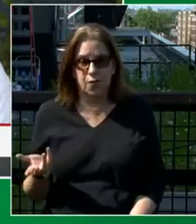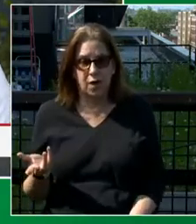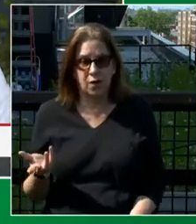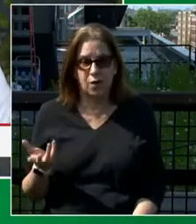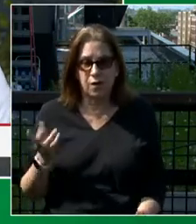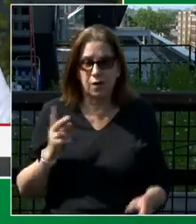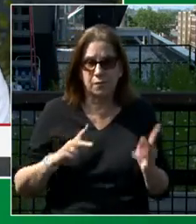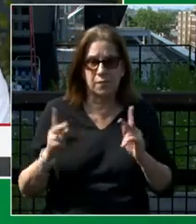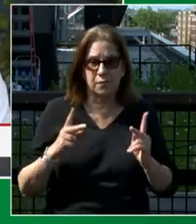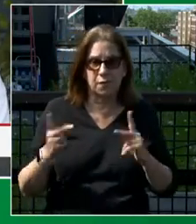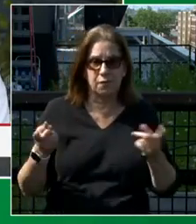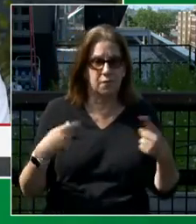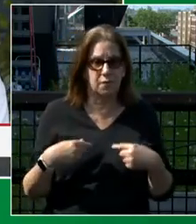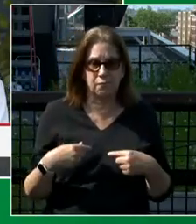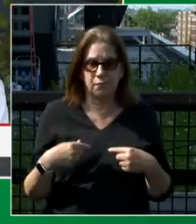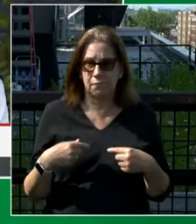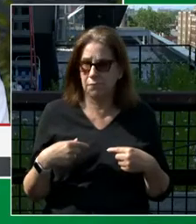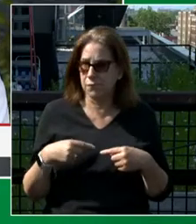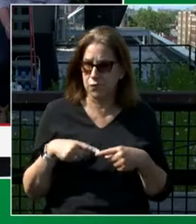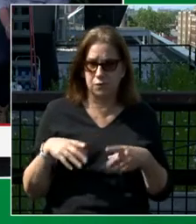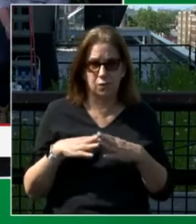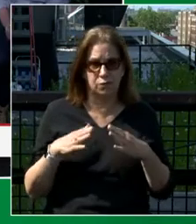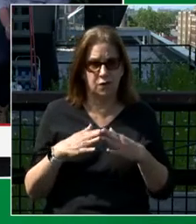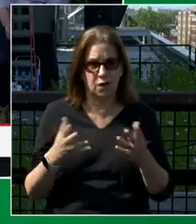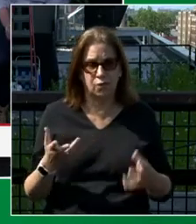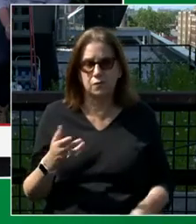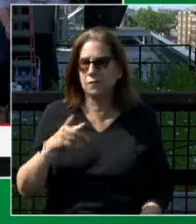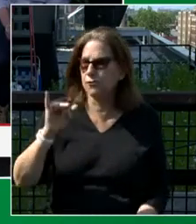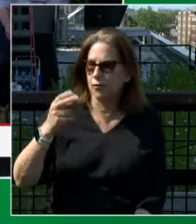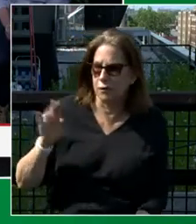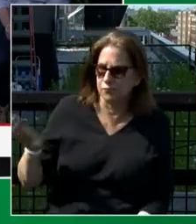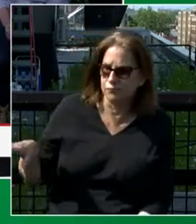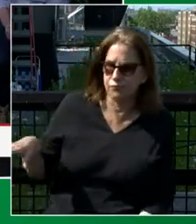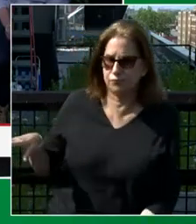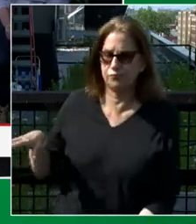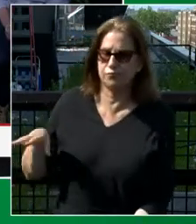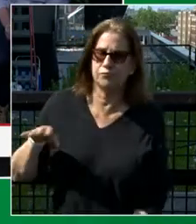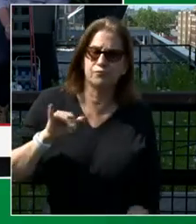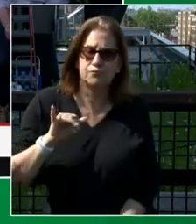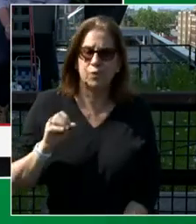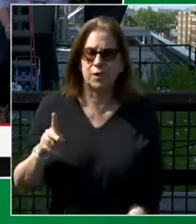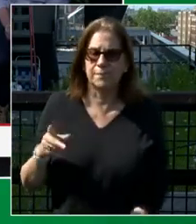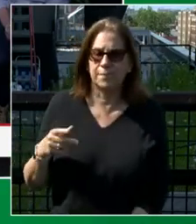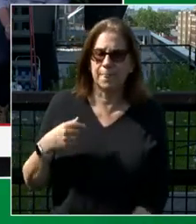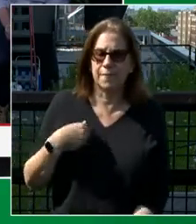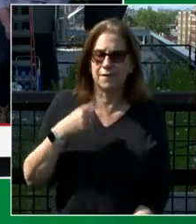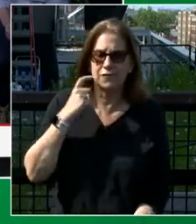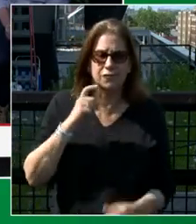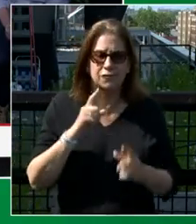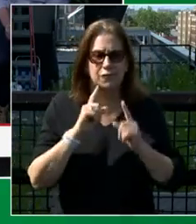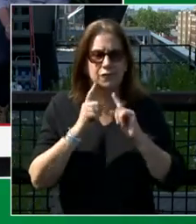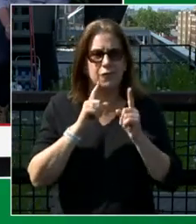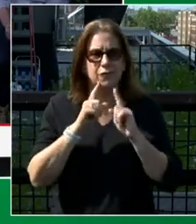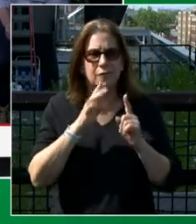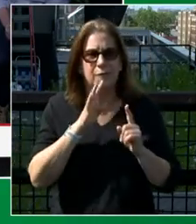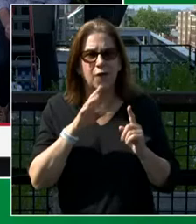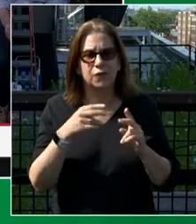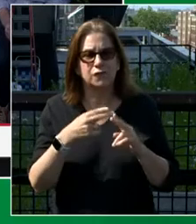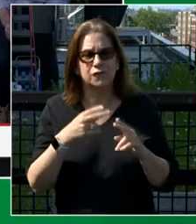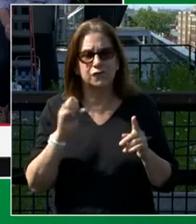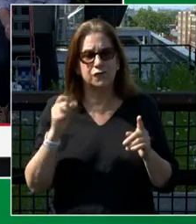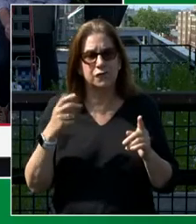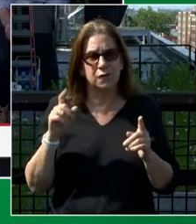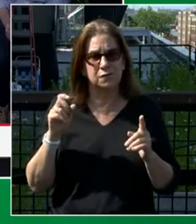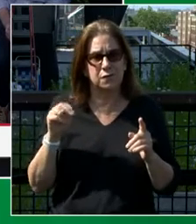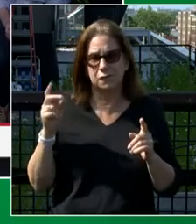for everybody, I think. Yeah, and we were talking with Sheldon about people wanting to reconnect again. Andrew, you talked a little bit about how people want to see